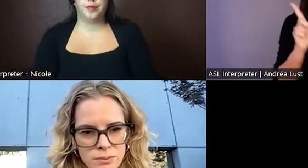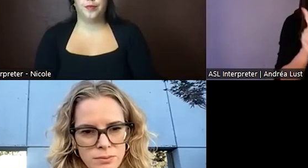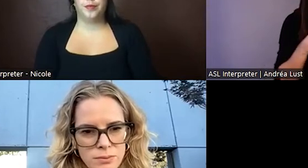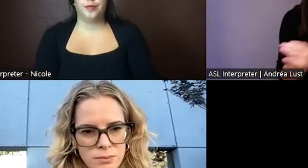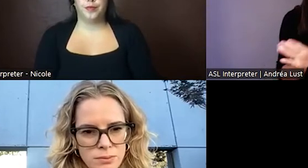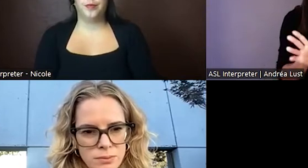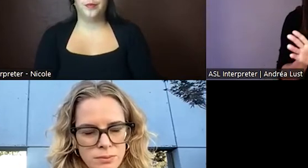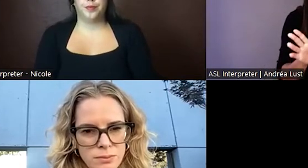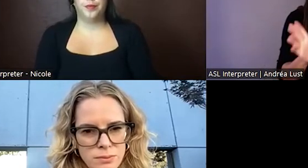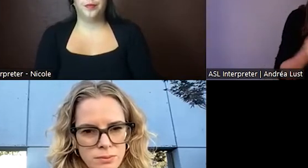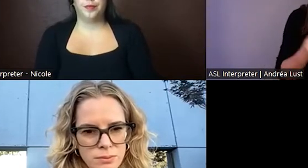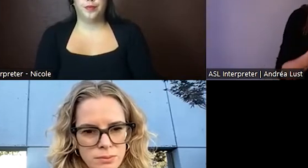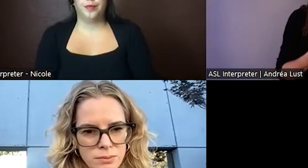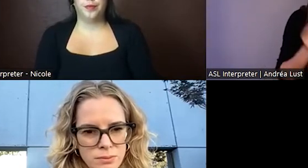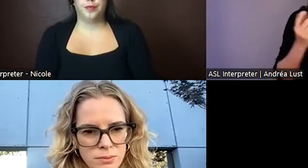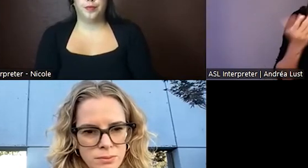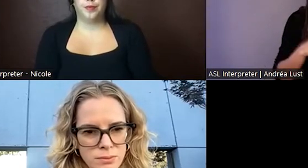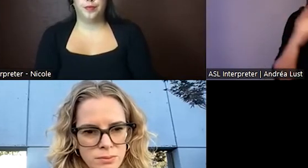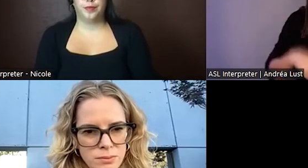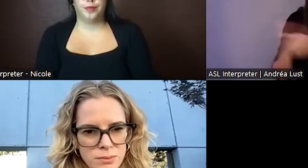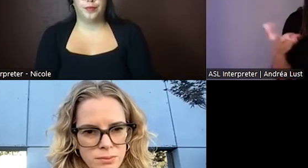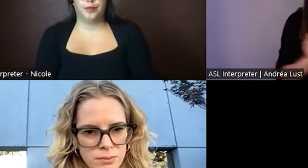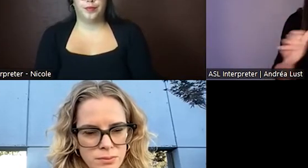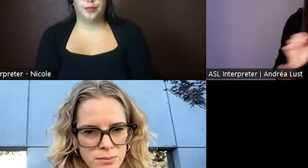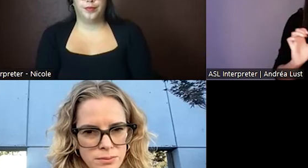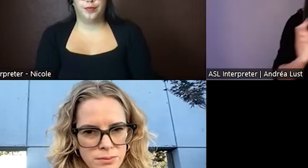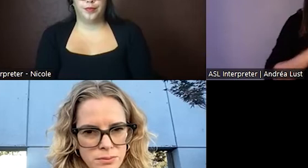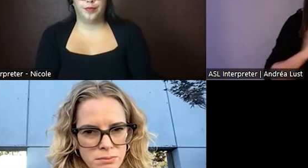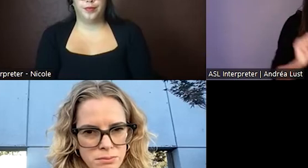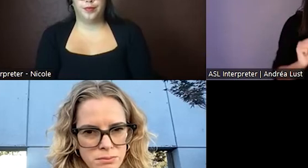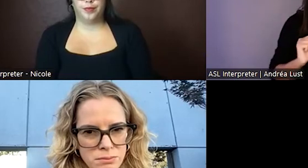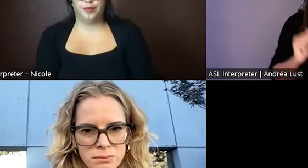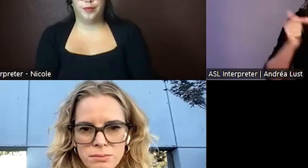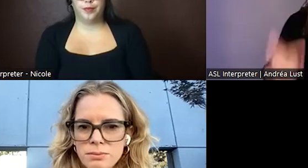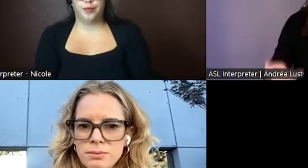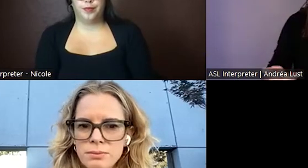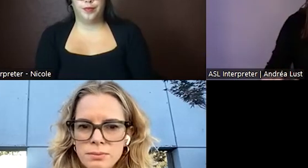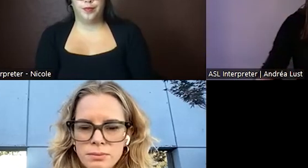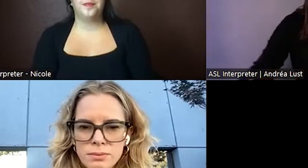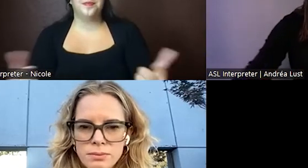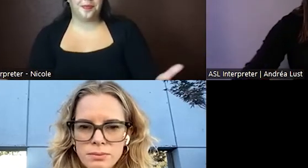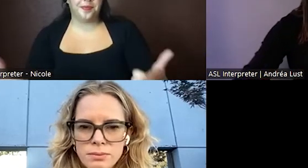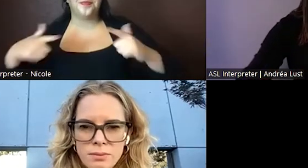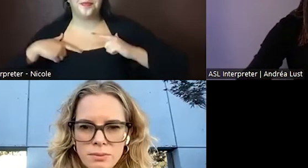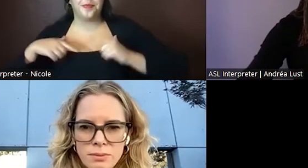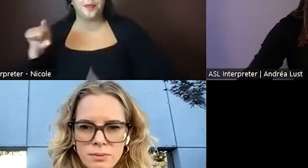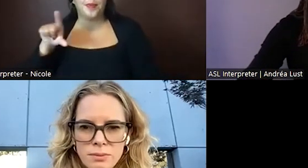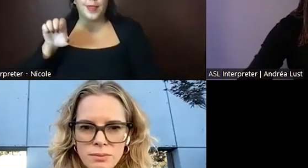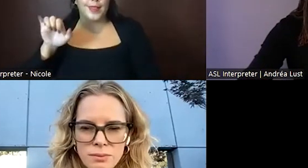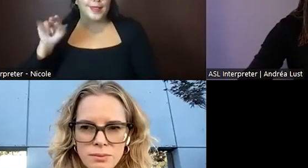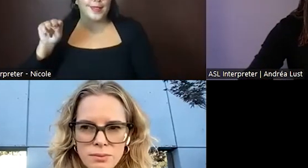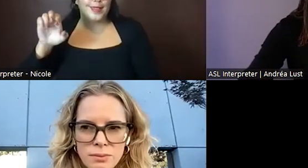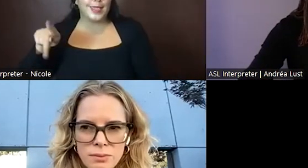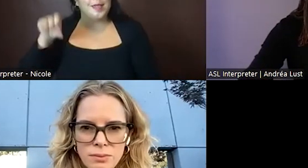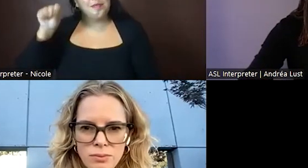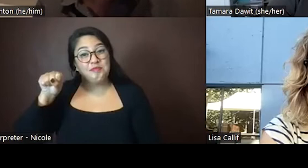funded, and again, that mm-hmm. that can't exist without us. And that includes, yeah, maybe, of course. Maybe they also just go where the